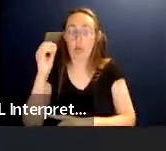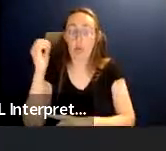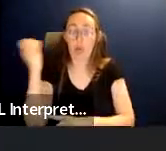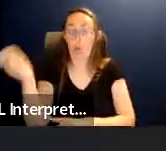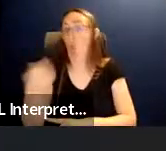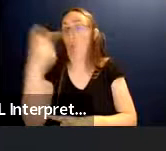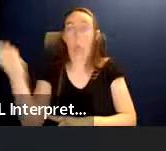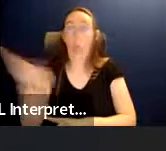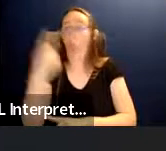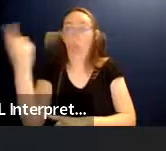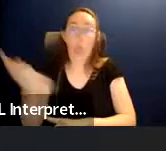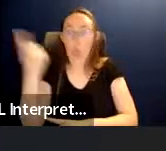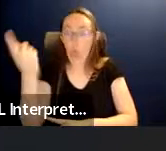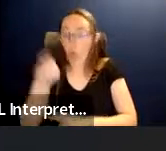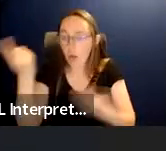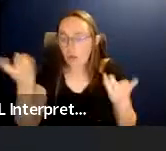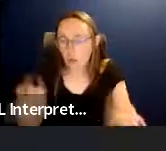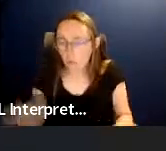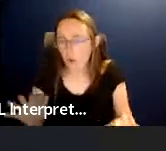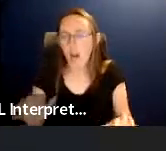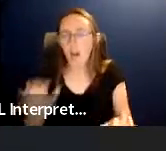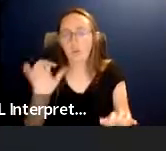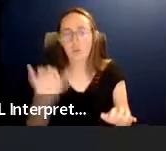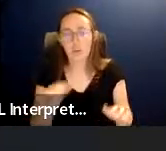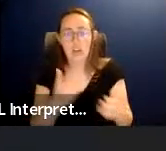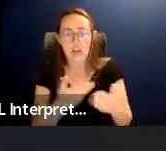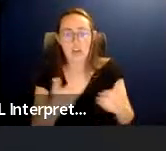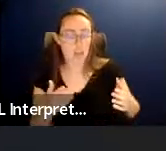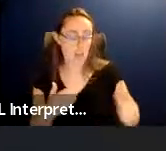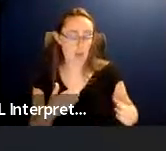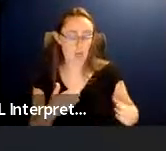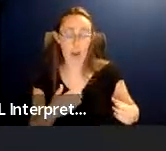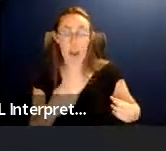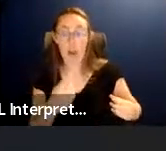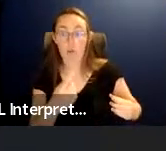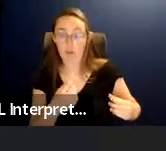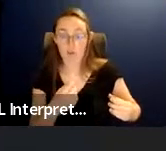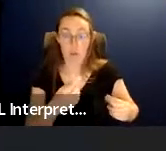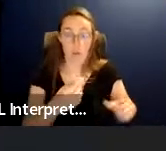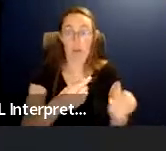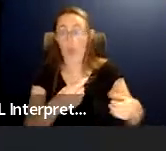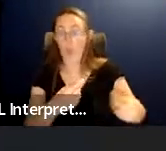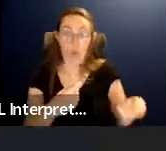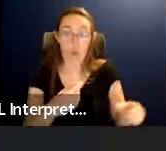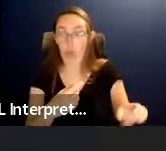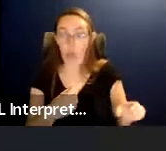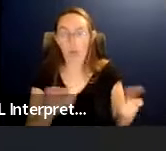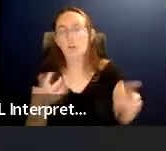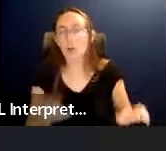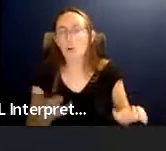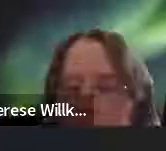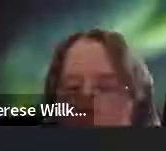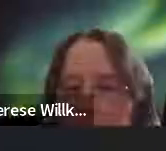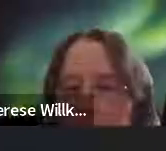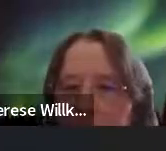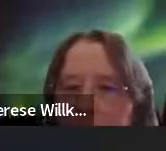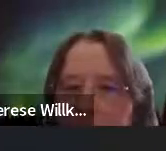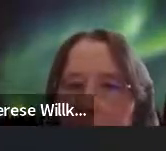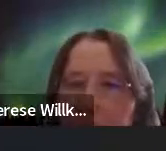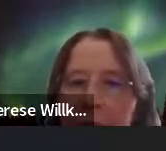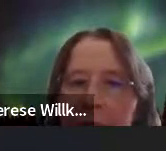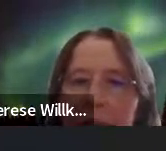right on to things that are round. So this was a nice simple solution for a cell phone mount on a